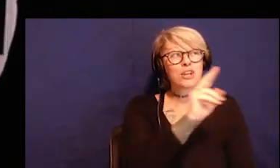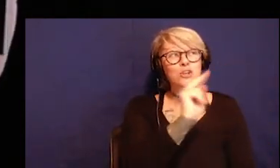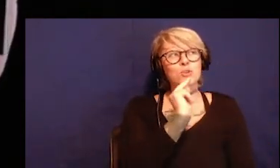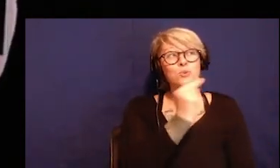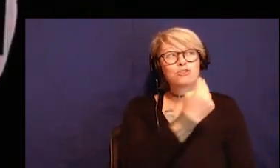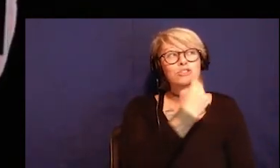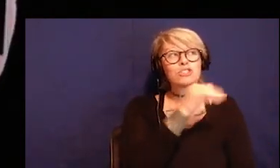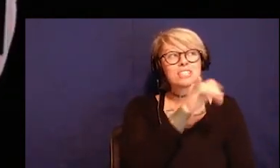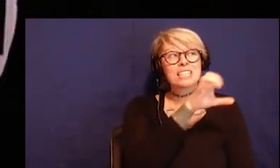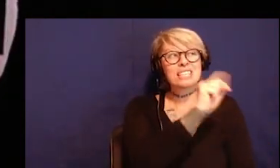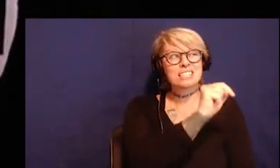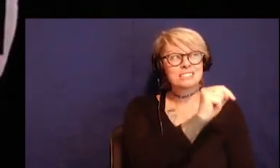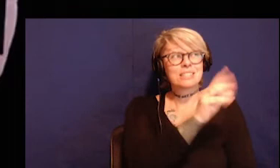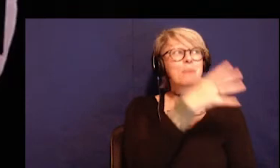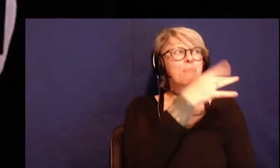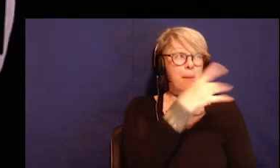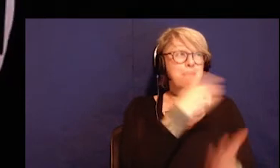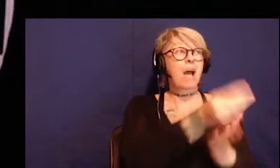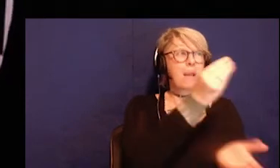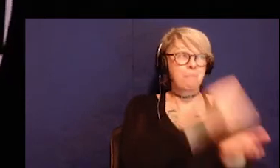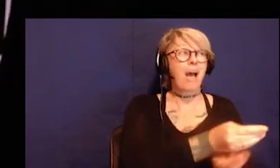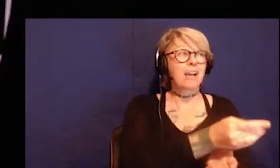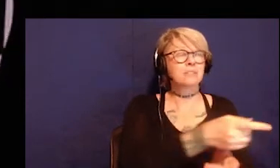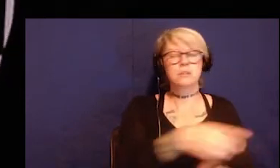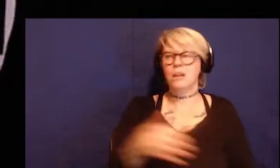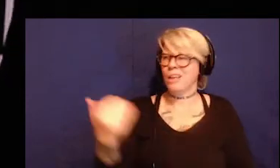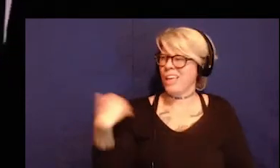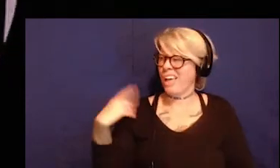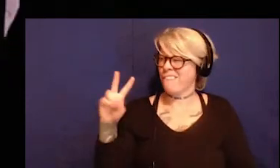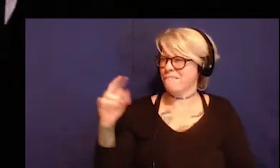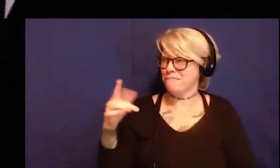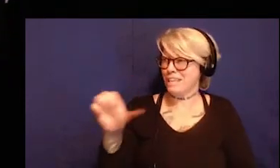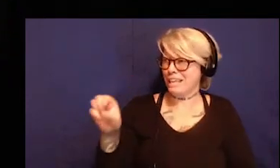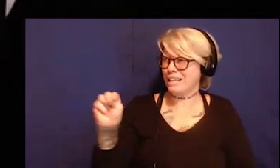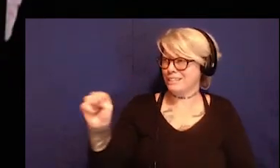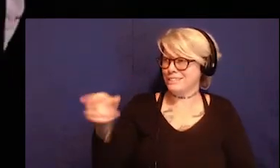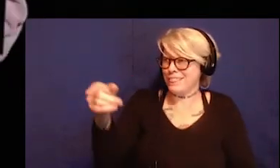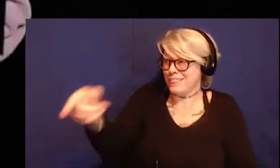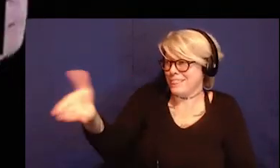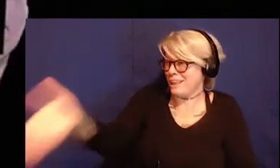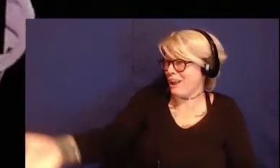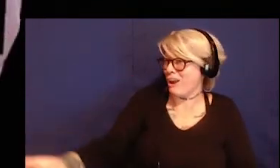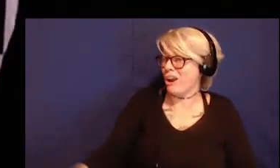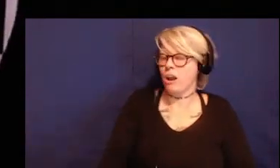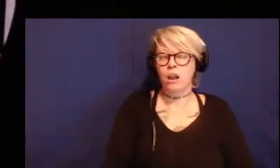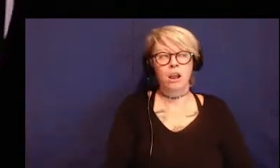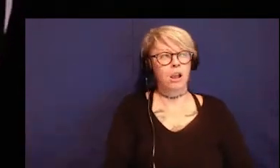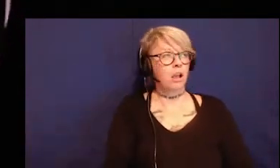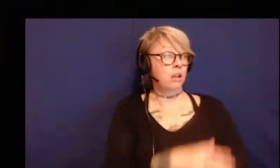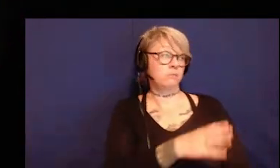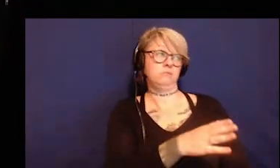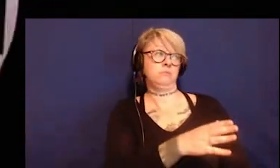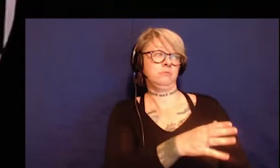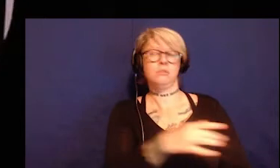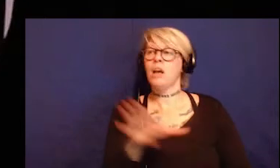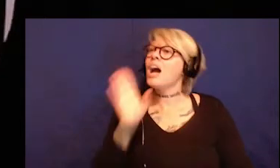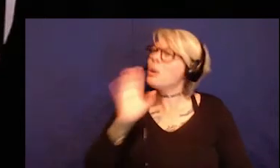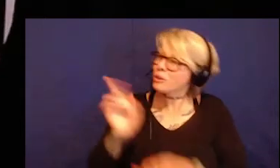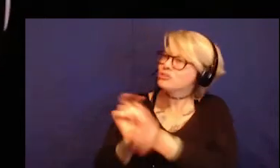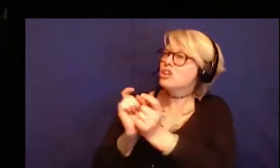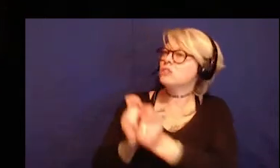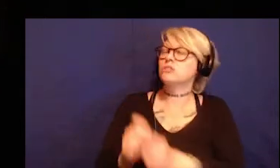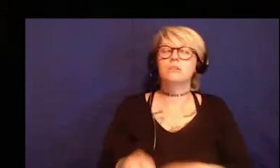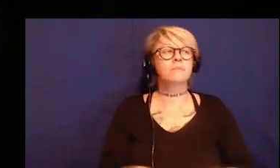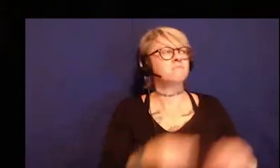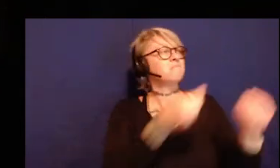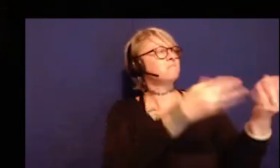are vegans in Ghana. Not like here. Then I'll adapt. Don't act like you're an authority on the Ghanaian diet. Name me one dish.